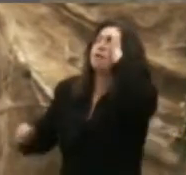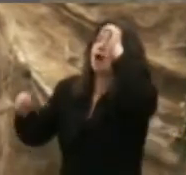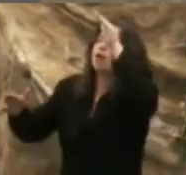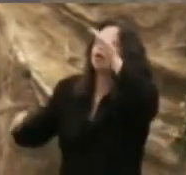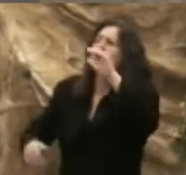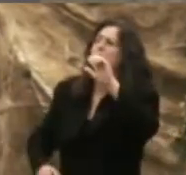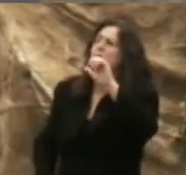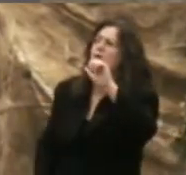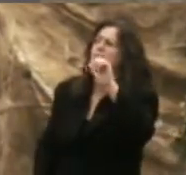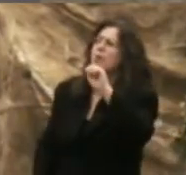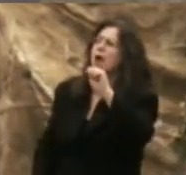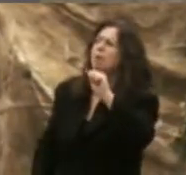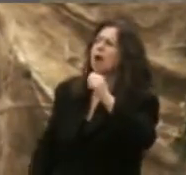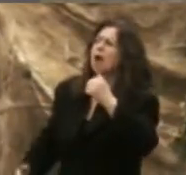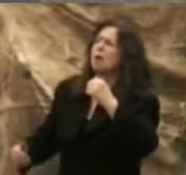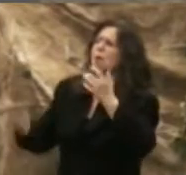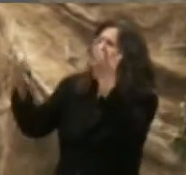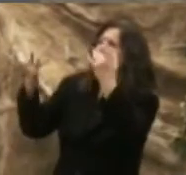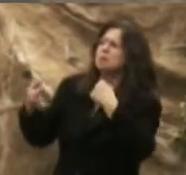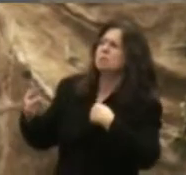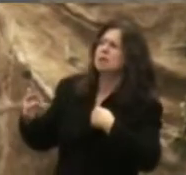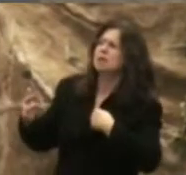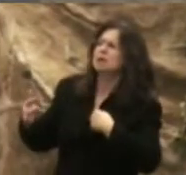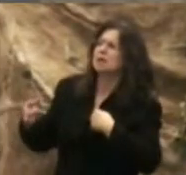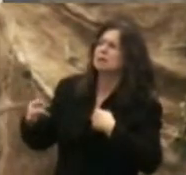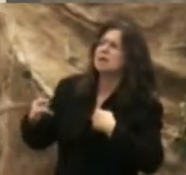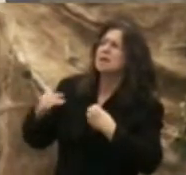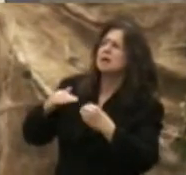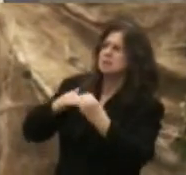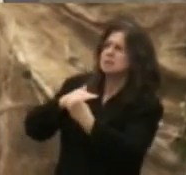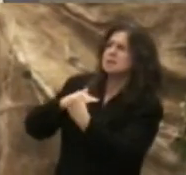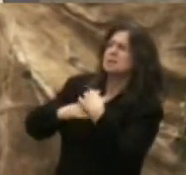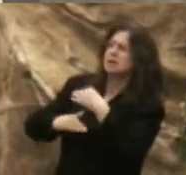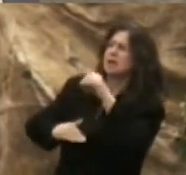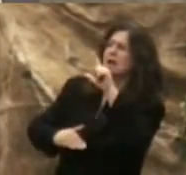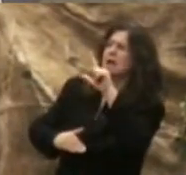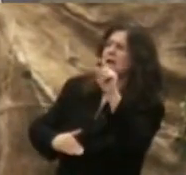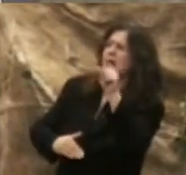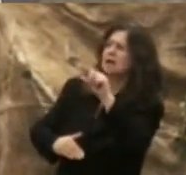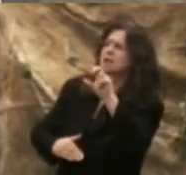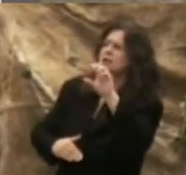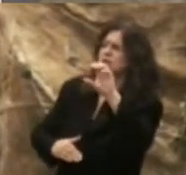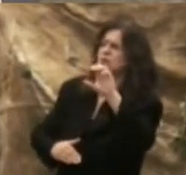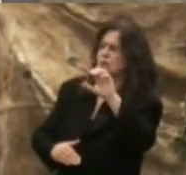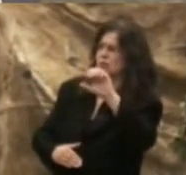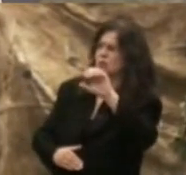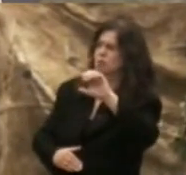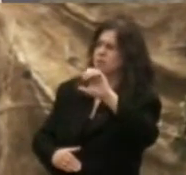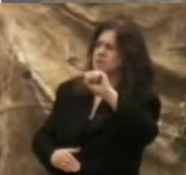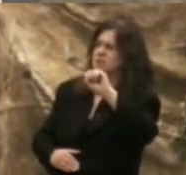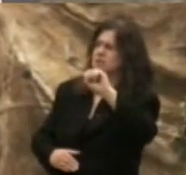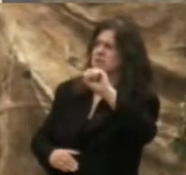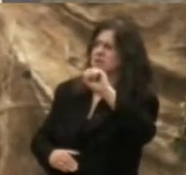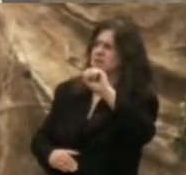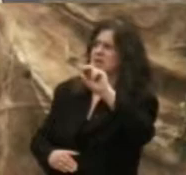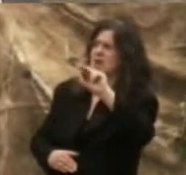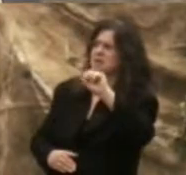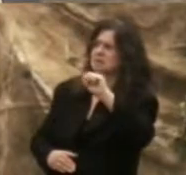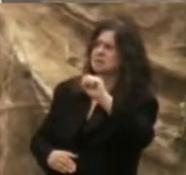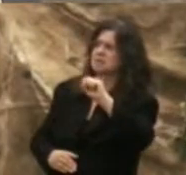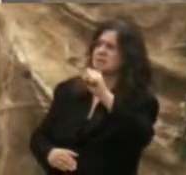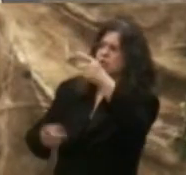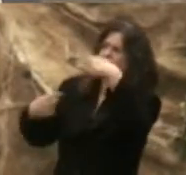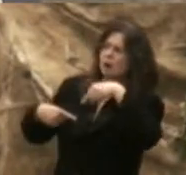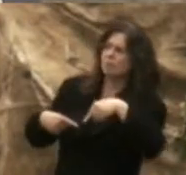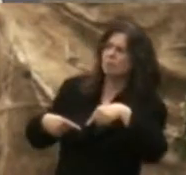have mercy on me and send Lazarus to dip his finger in water and cool my